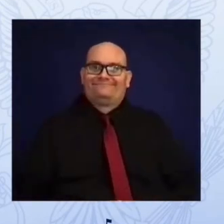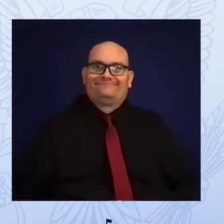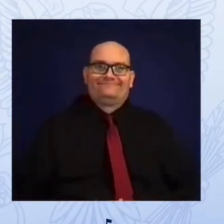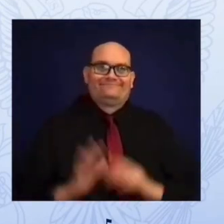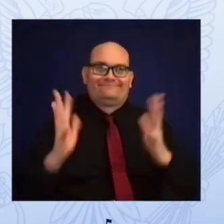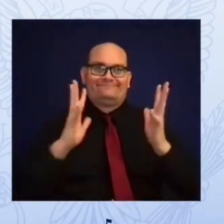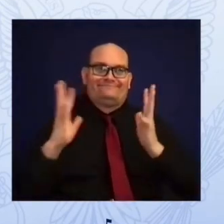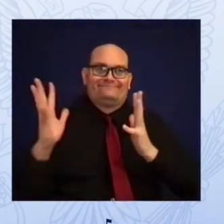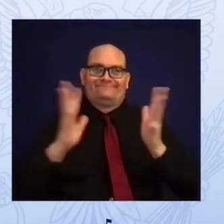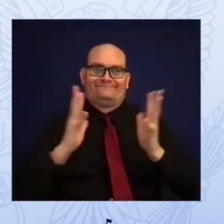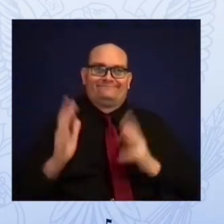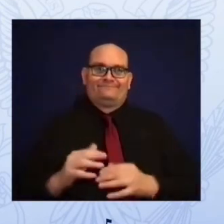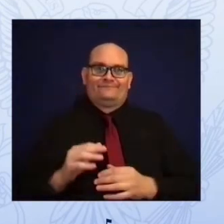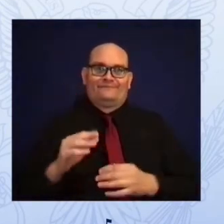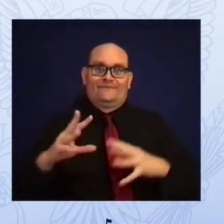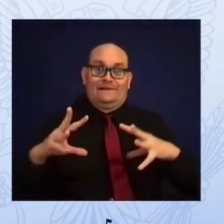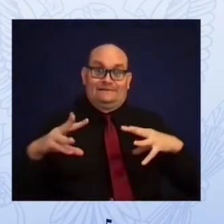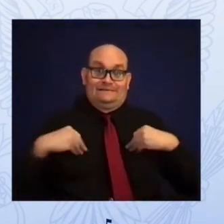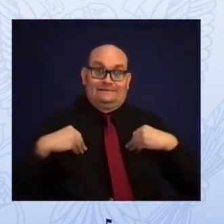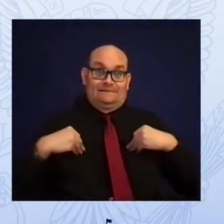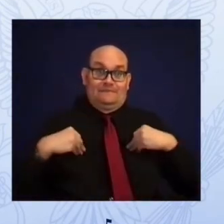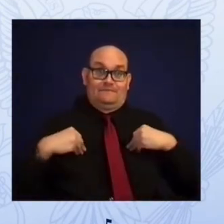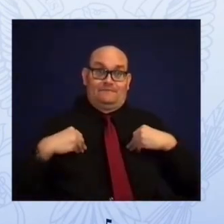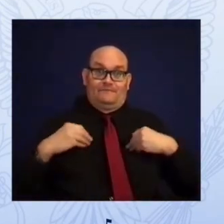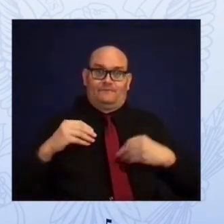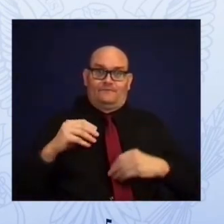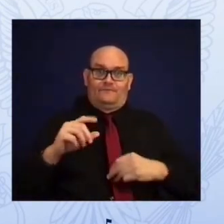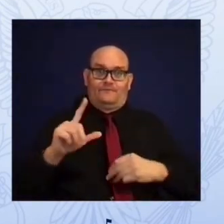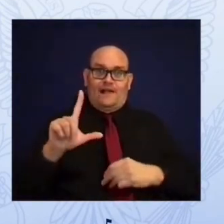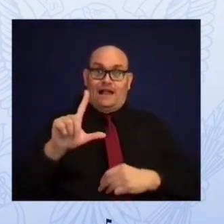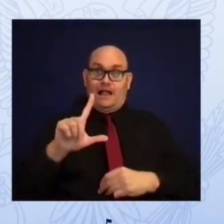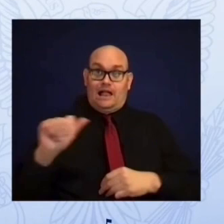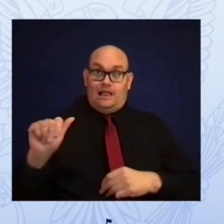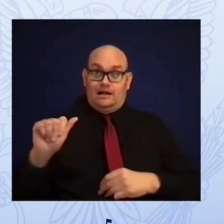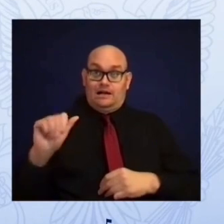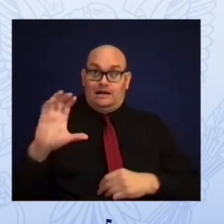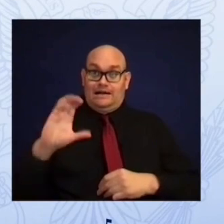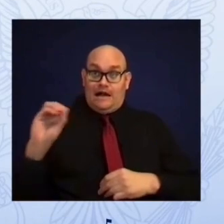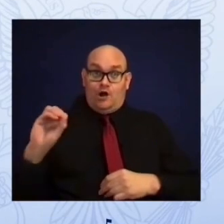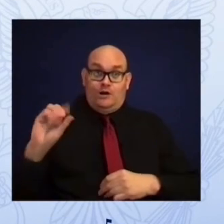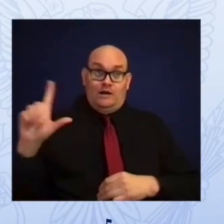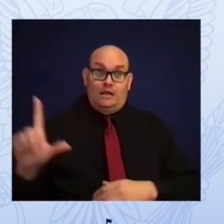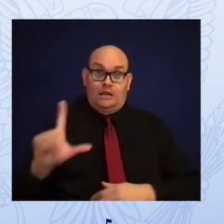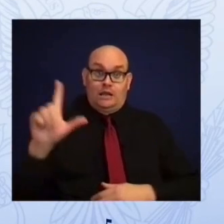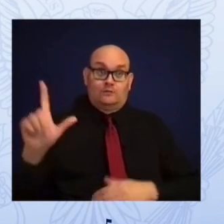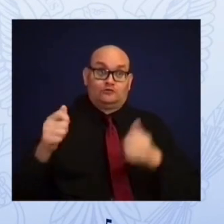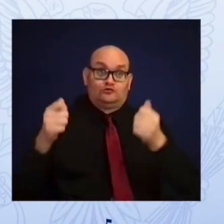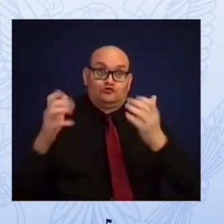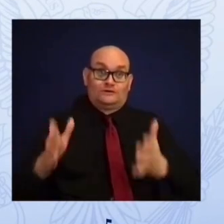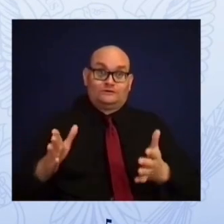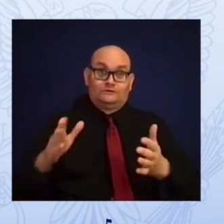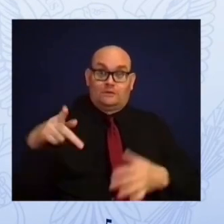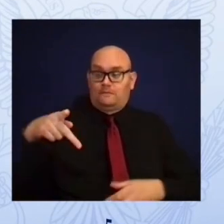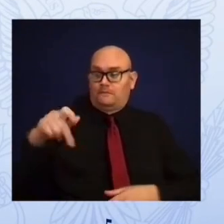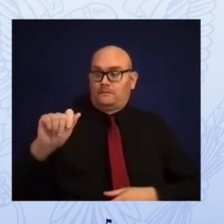Accepting on behalf of the LA County Library, Library Director Sky Patrick and Julio Cesar Catalan